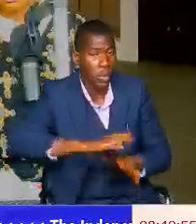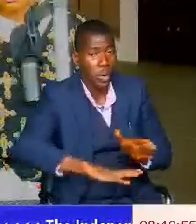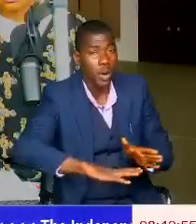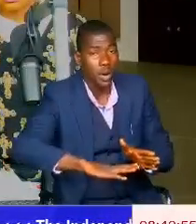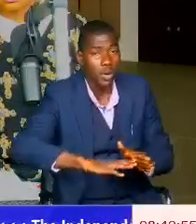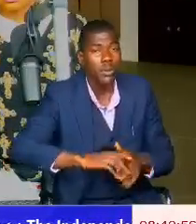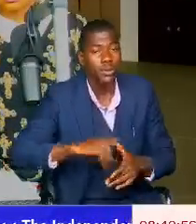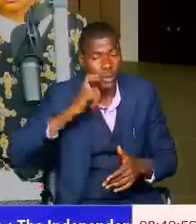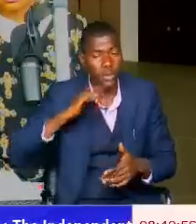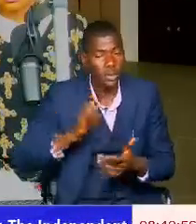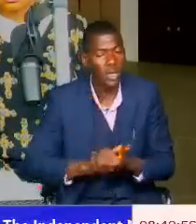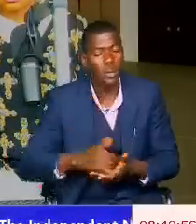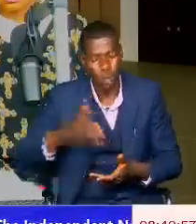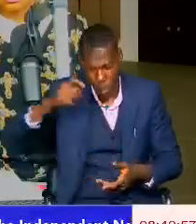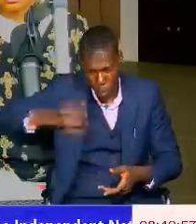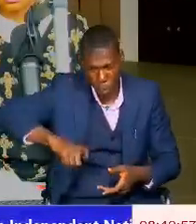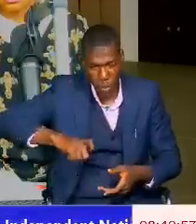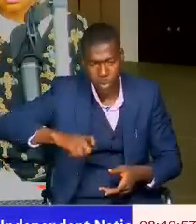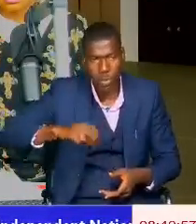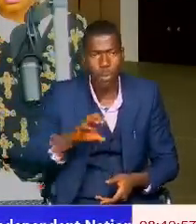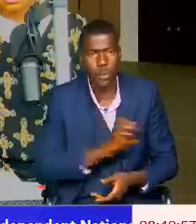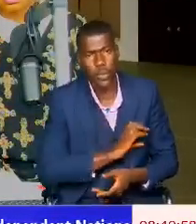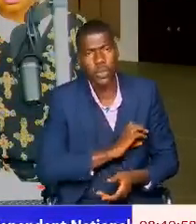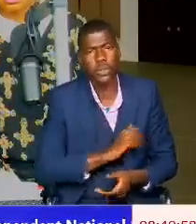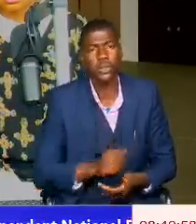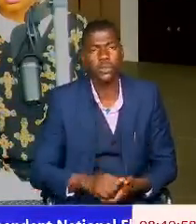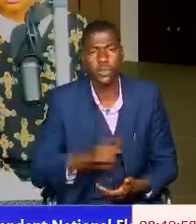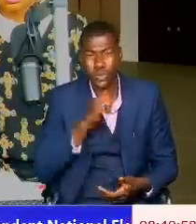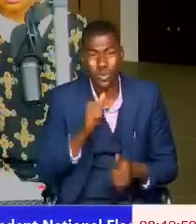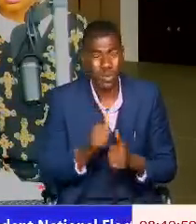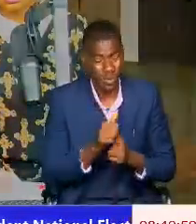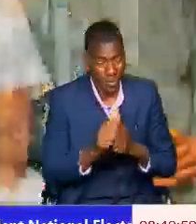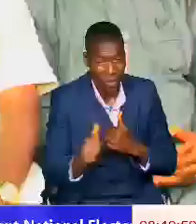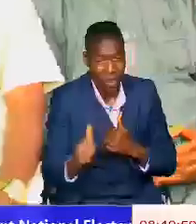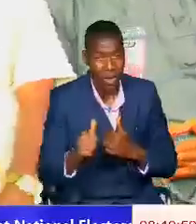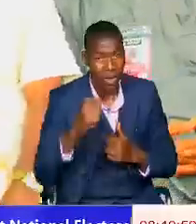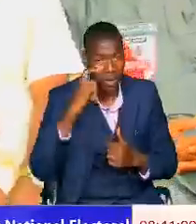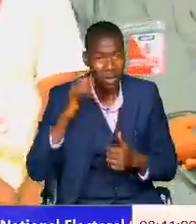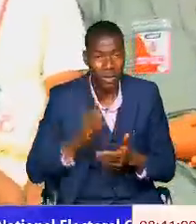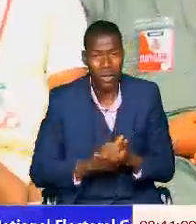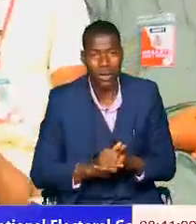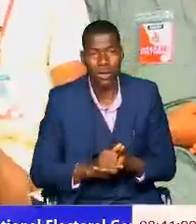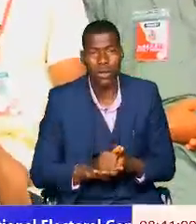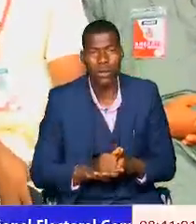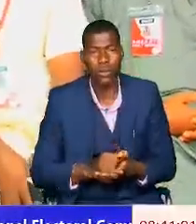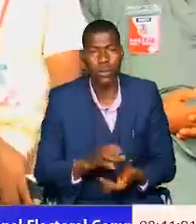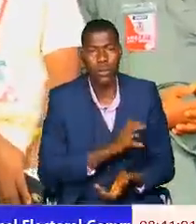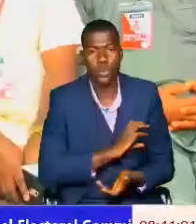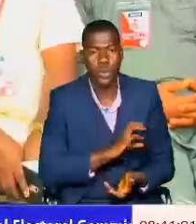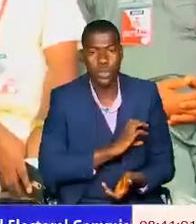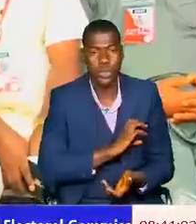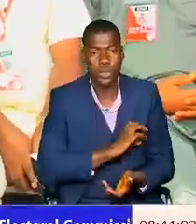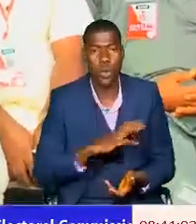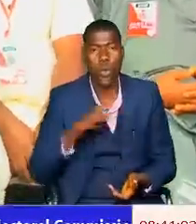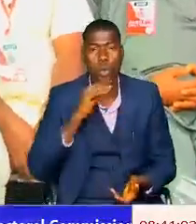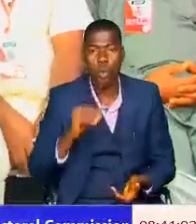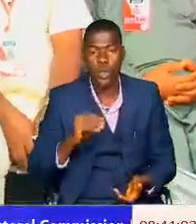many. Not too long ago, they strip one police woman. They carry